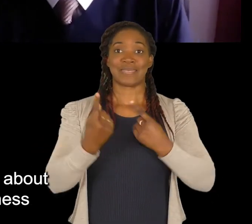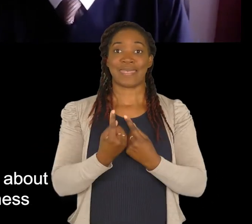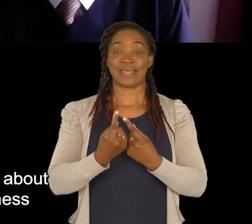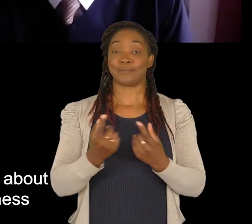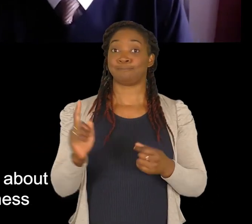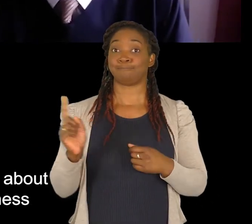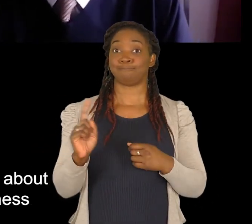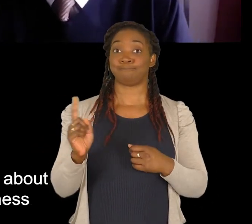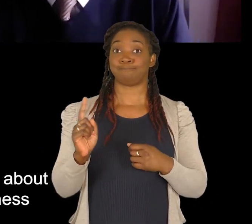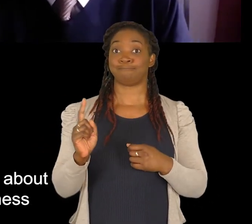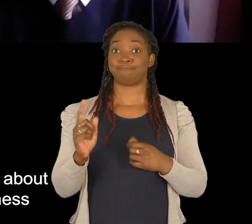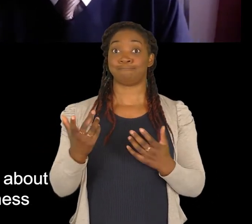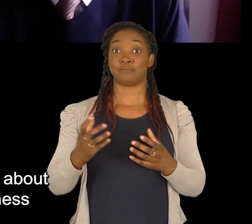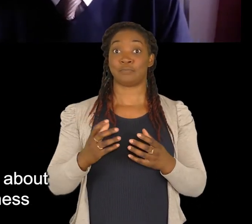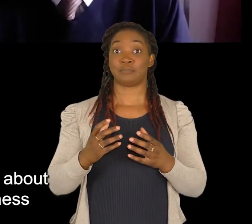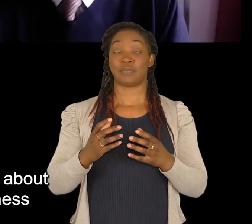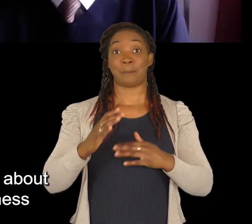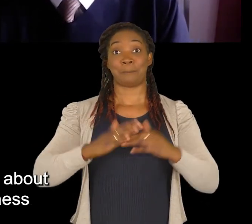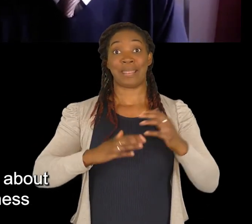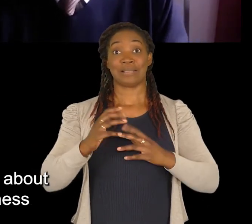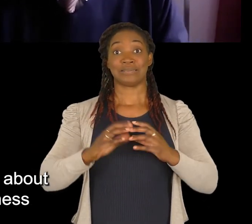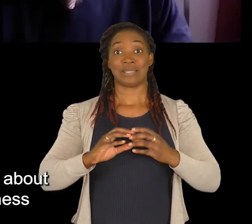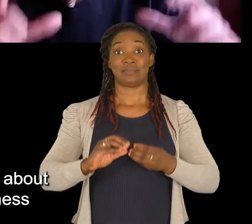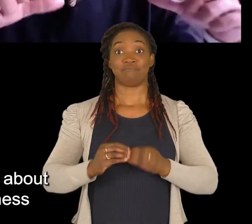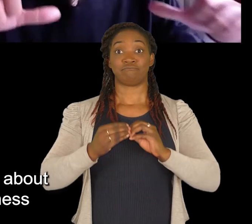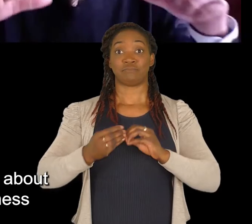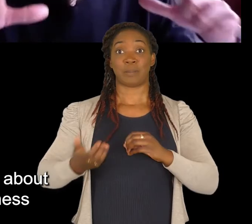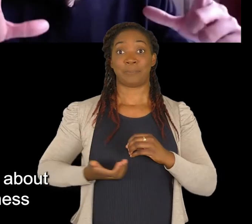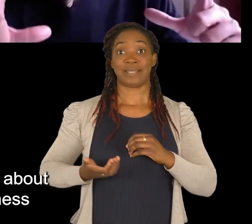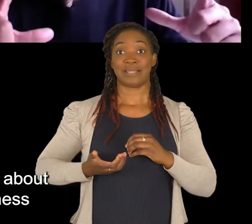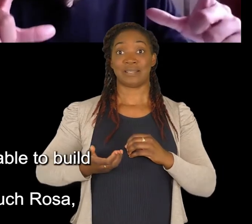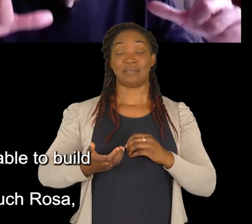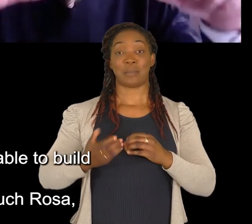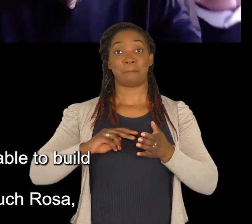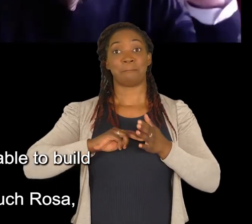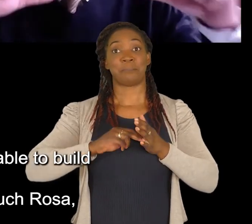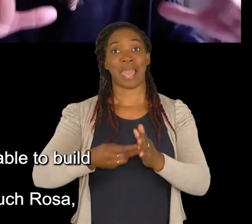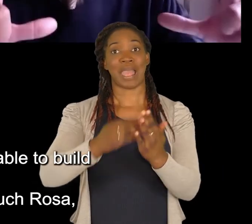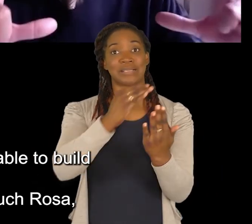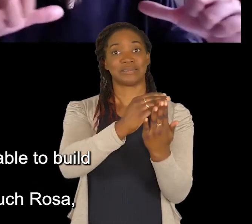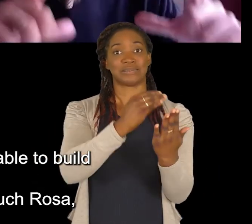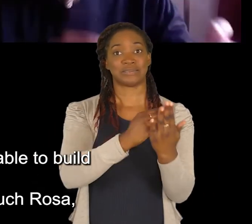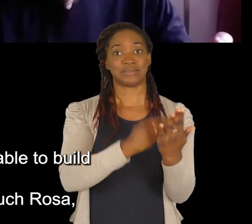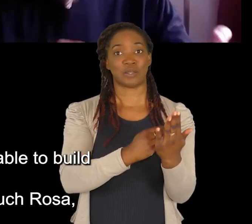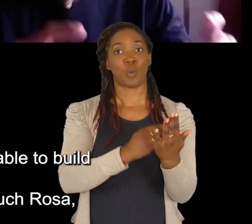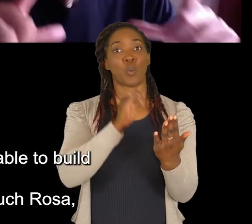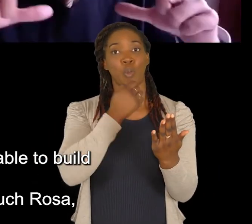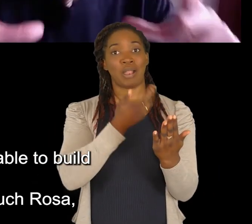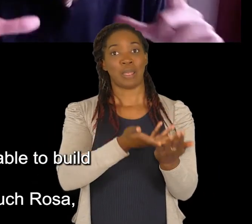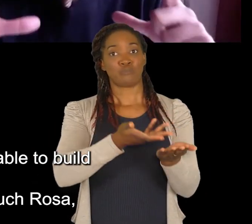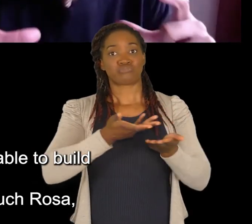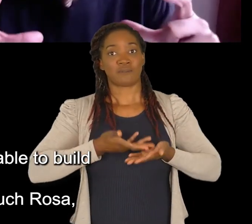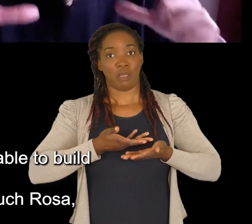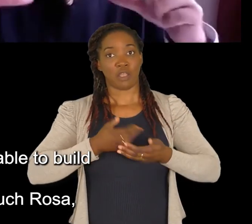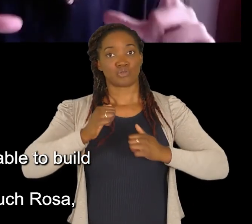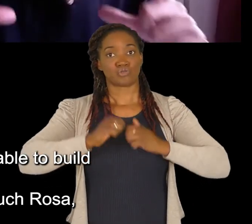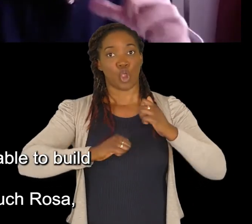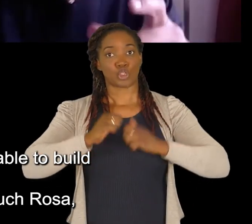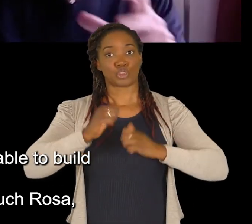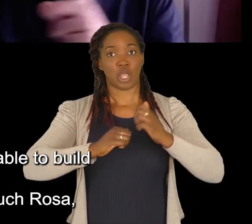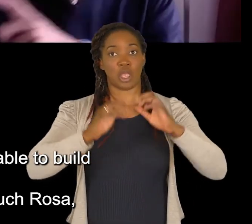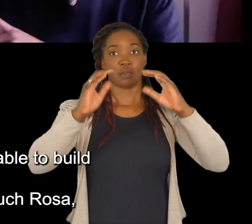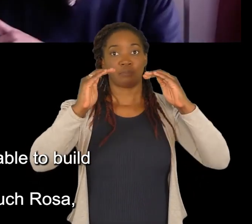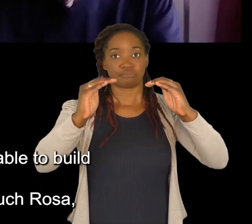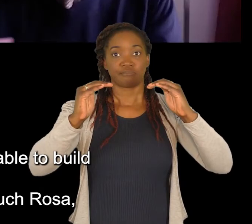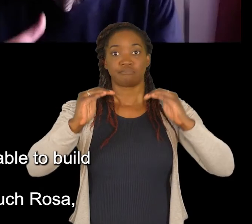we haven't spoken about today is building a business plan, right? So creating a business plan will give you the structure that you need to be able